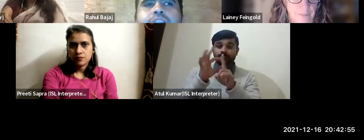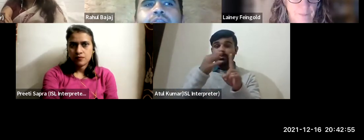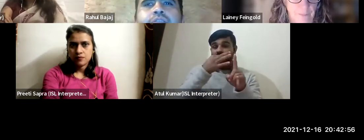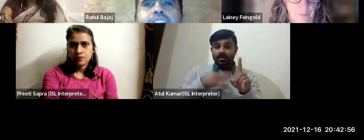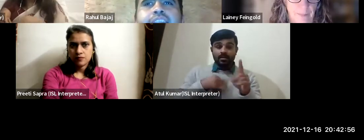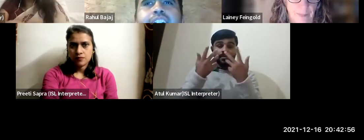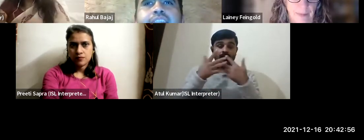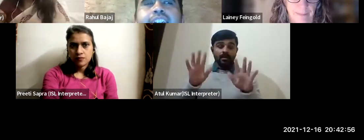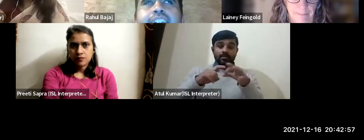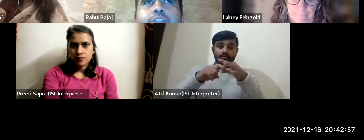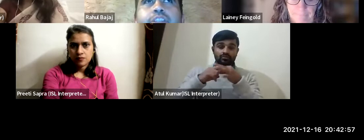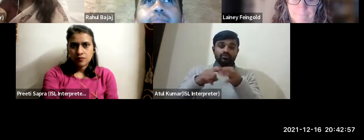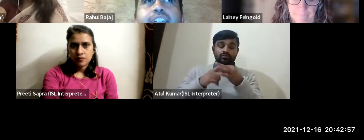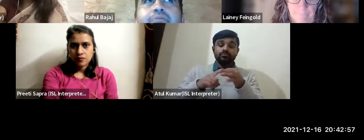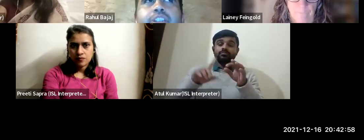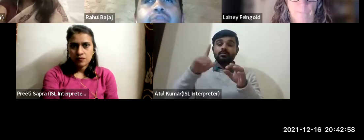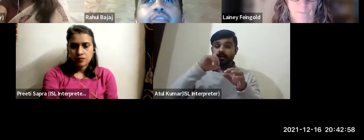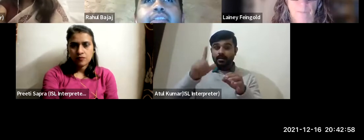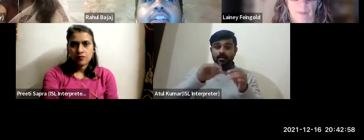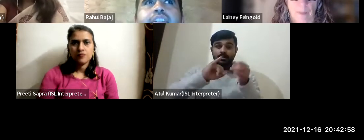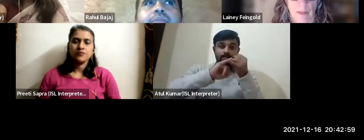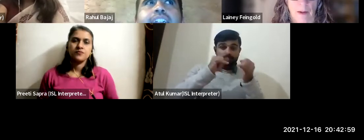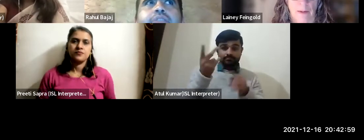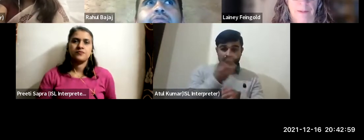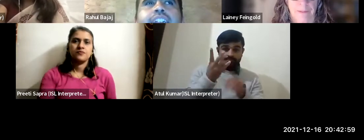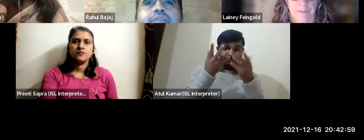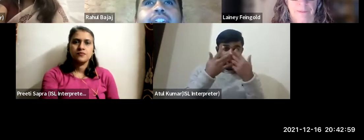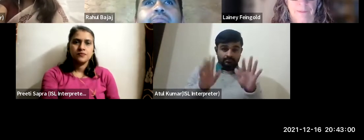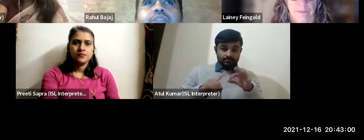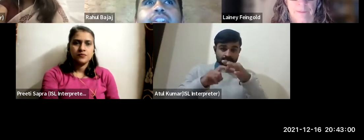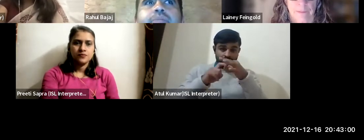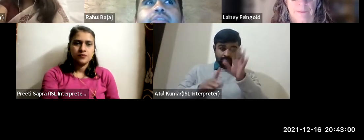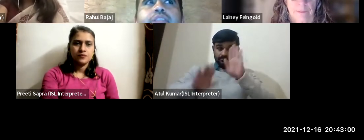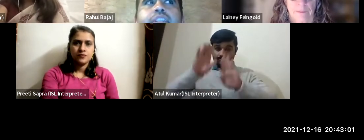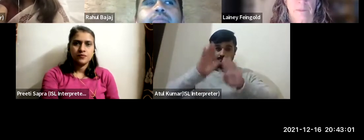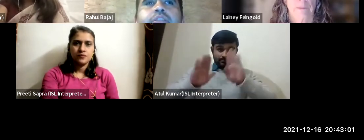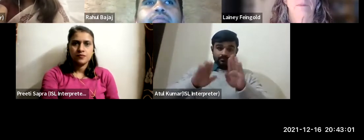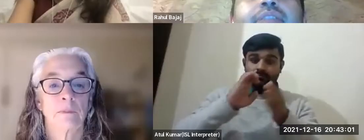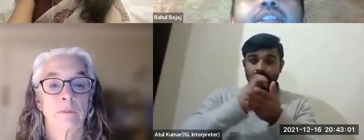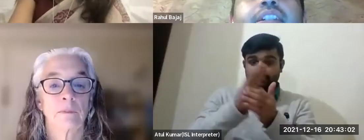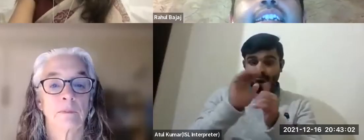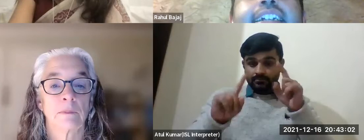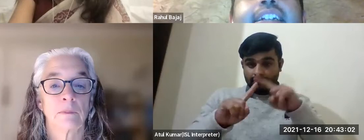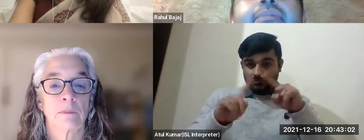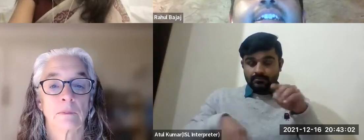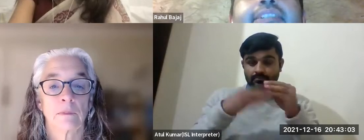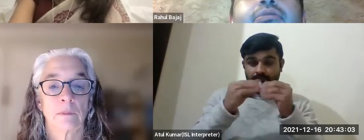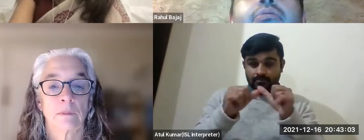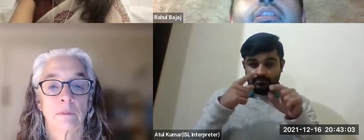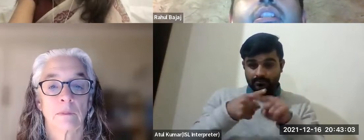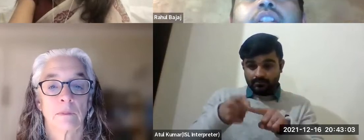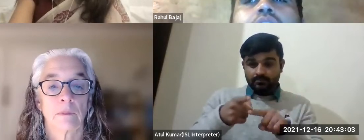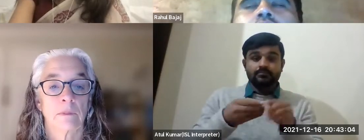any questions, as in ask Lainey or Shilpi any questions, please do feel free to put them in the chat box. We will start taking them